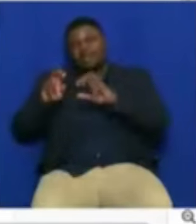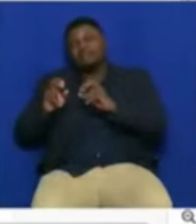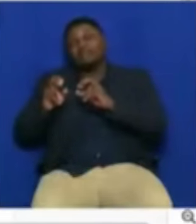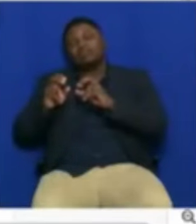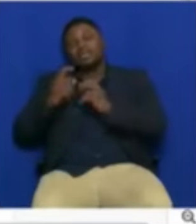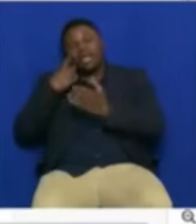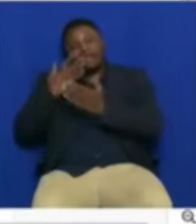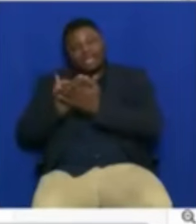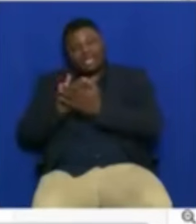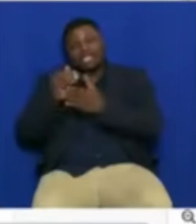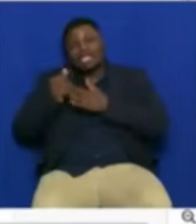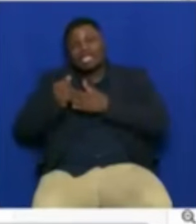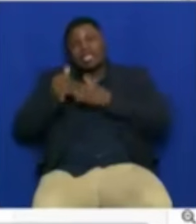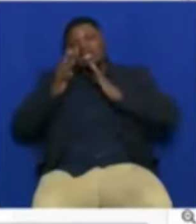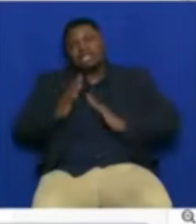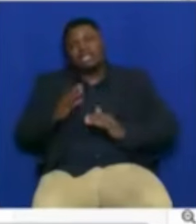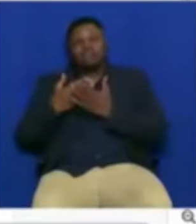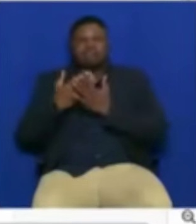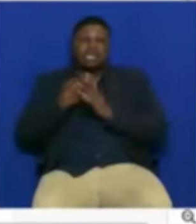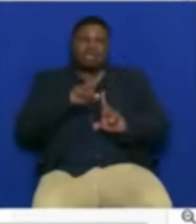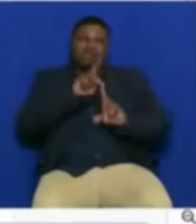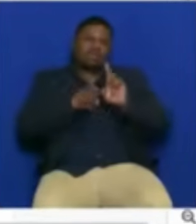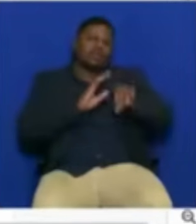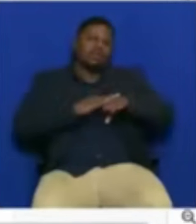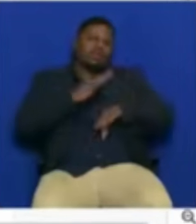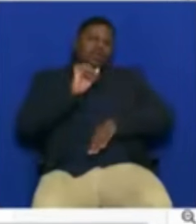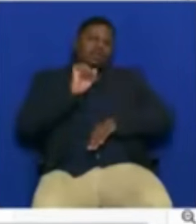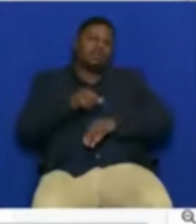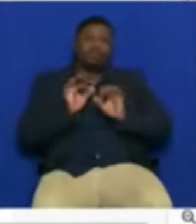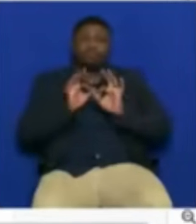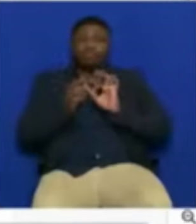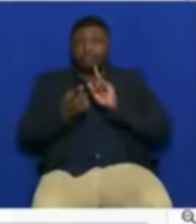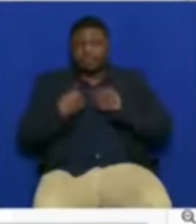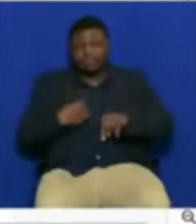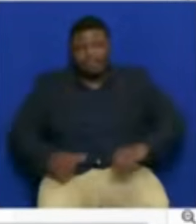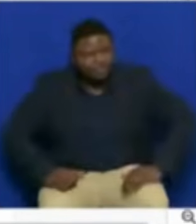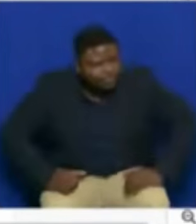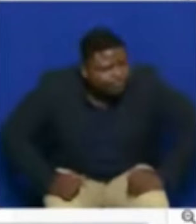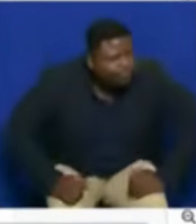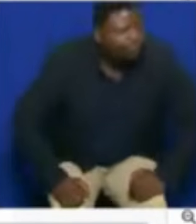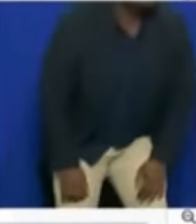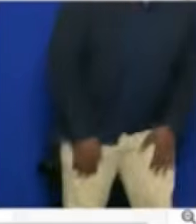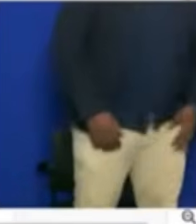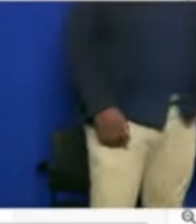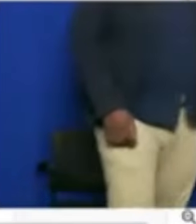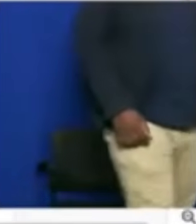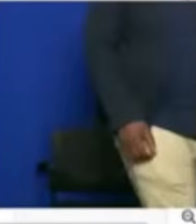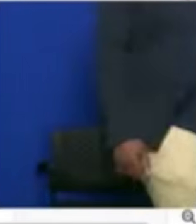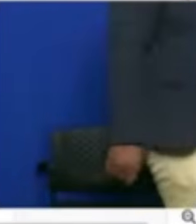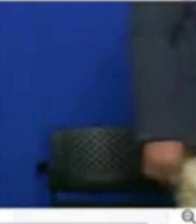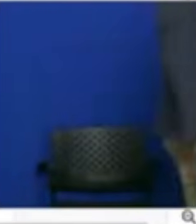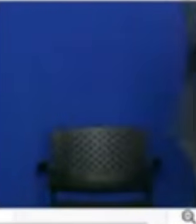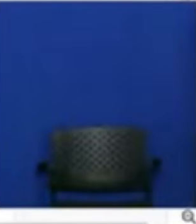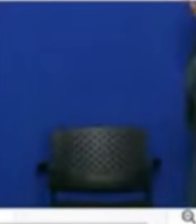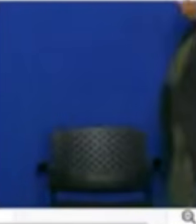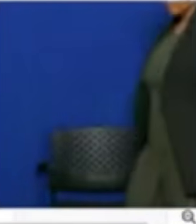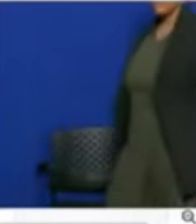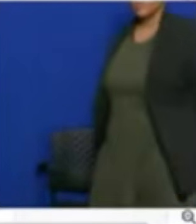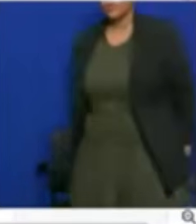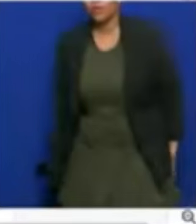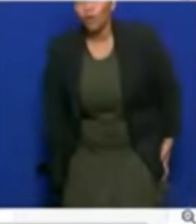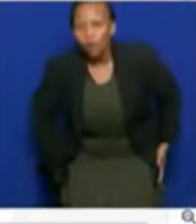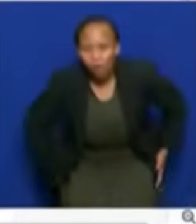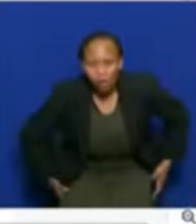simple point we were making on this document is that the allegation of abuse of secret